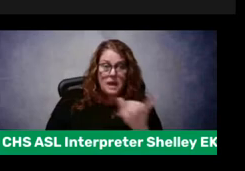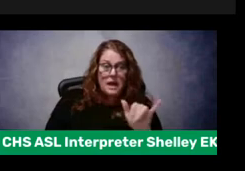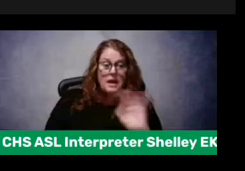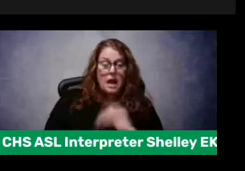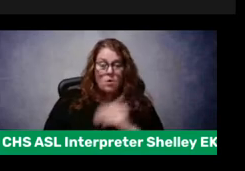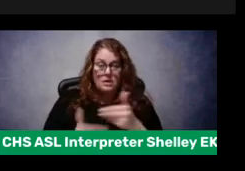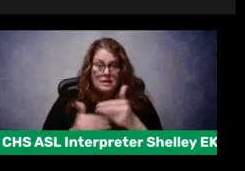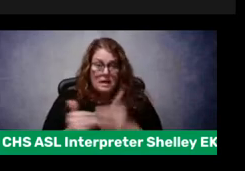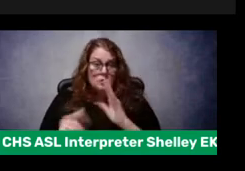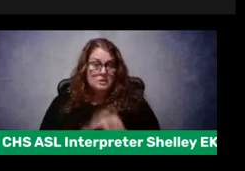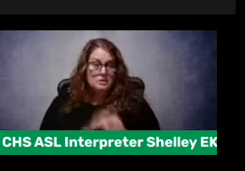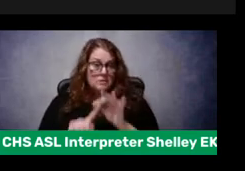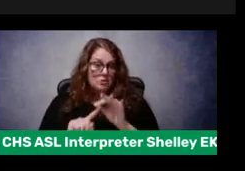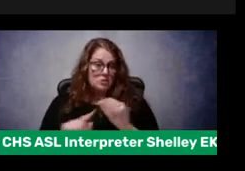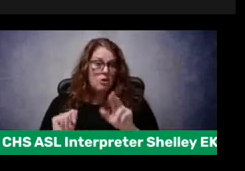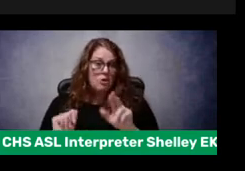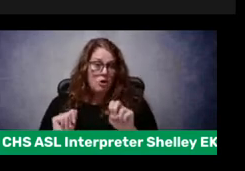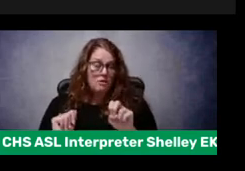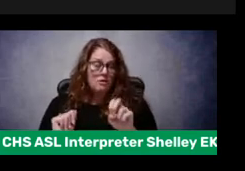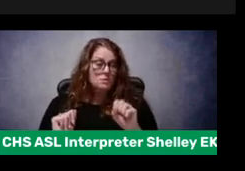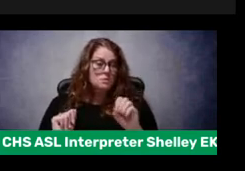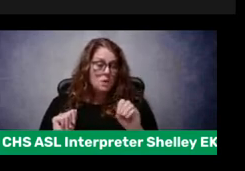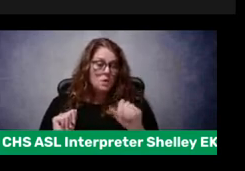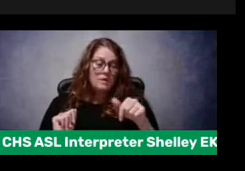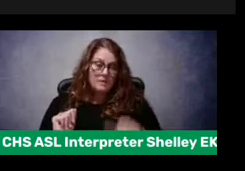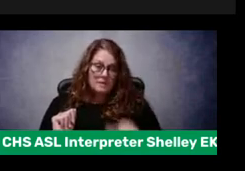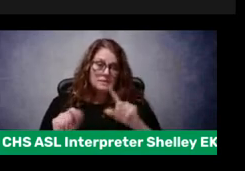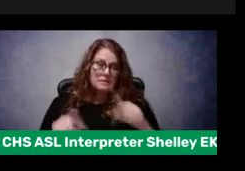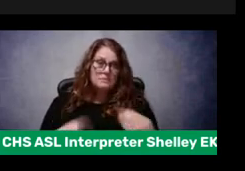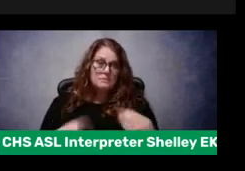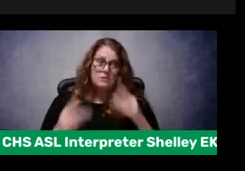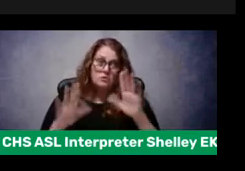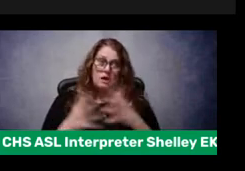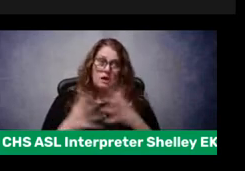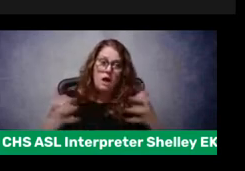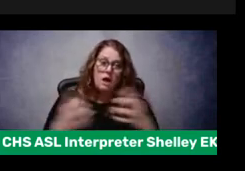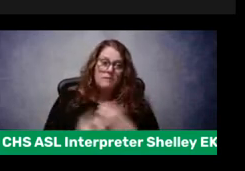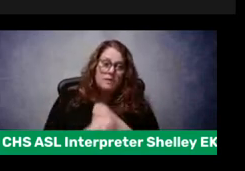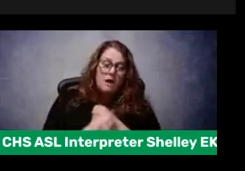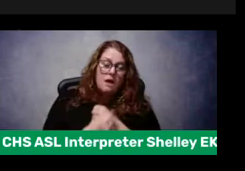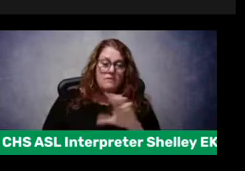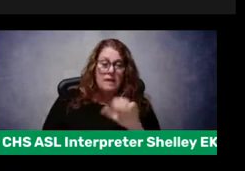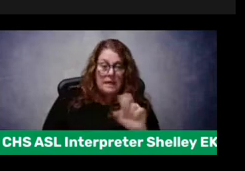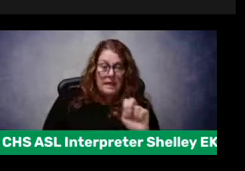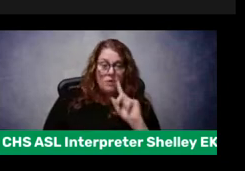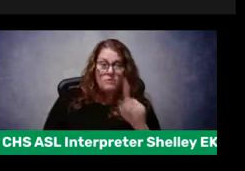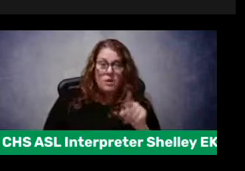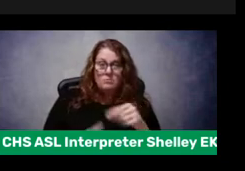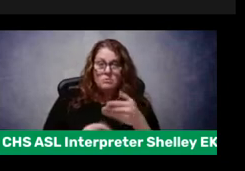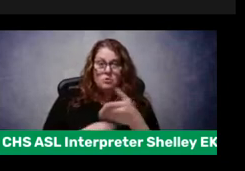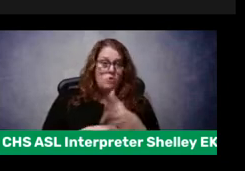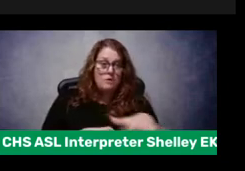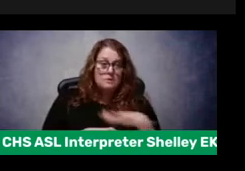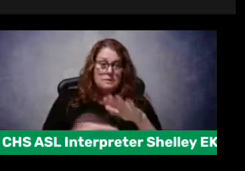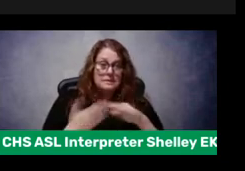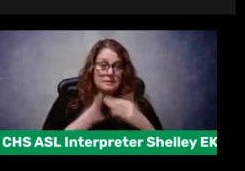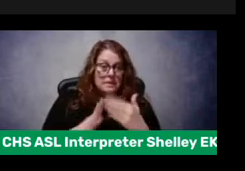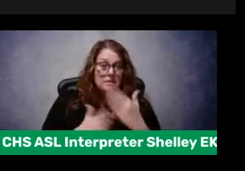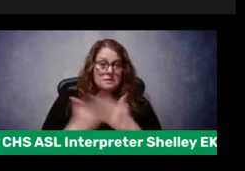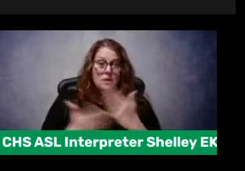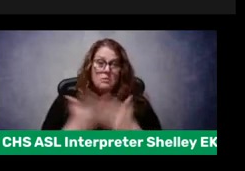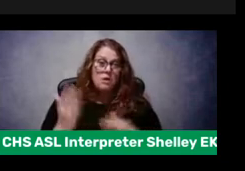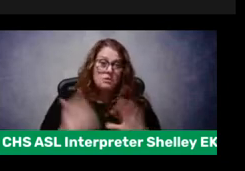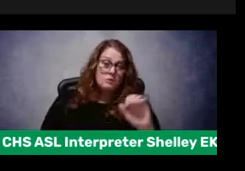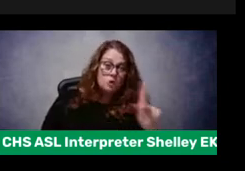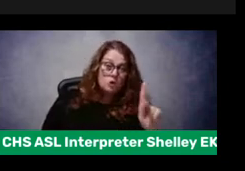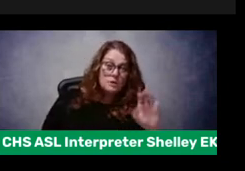neighbors especially are. So there's just been a tremendous amount of love and care from across the city and even some parts of Cook County,